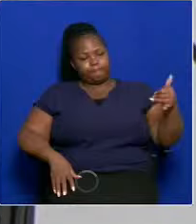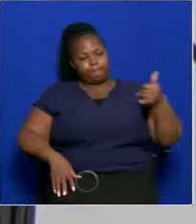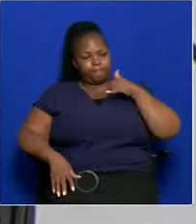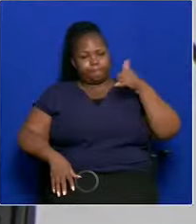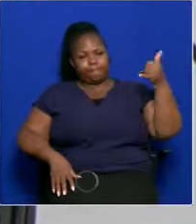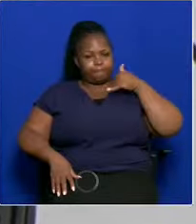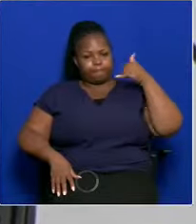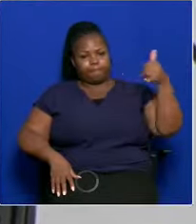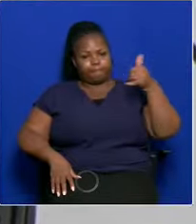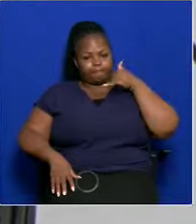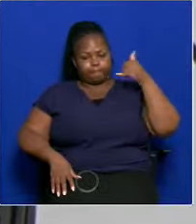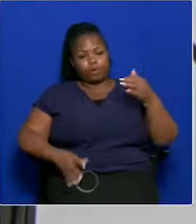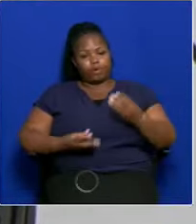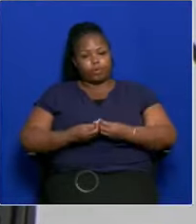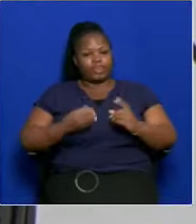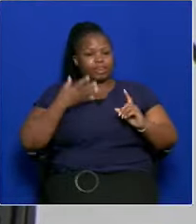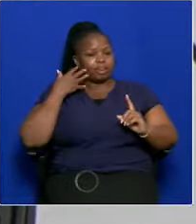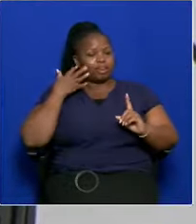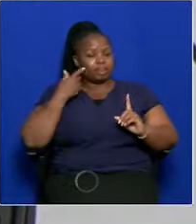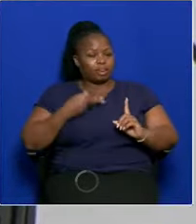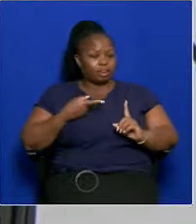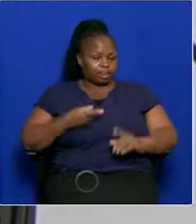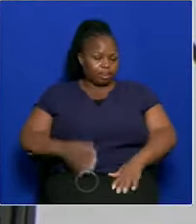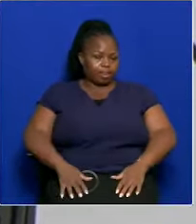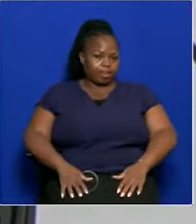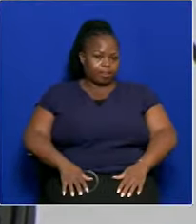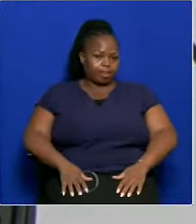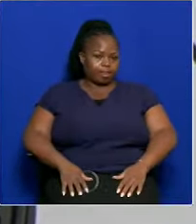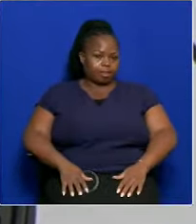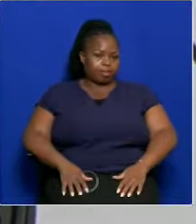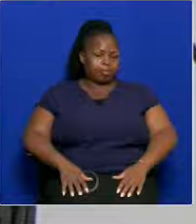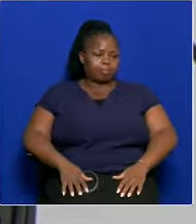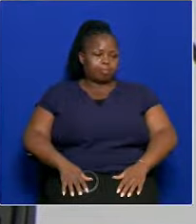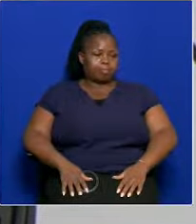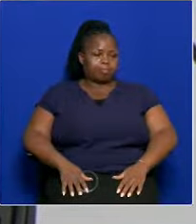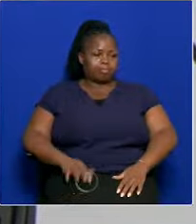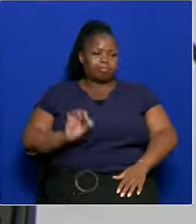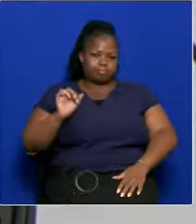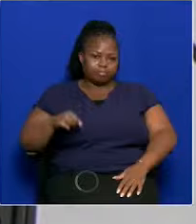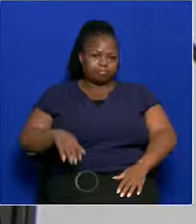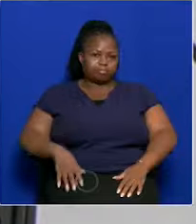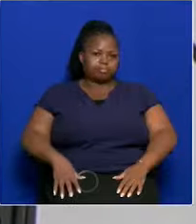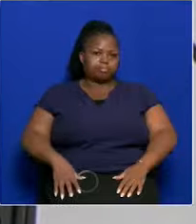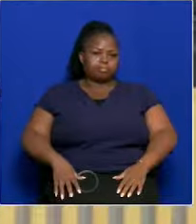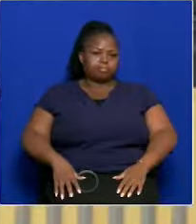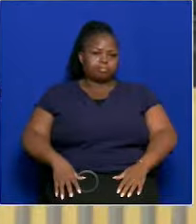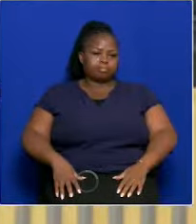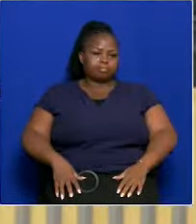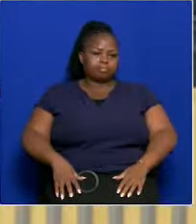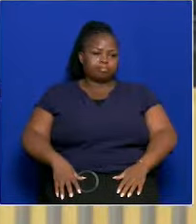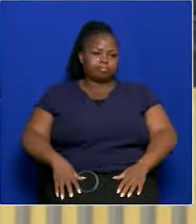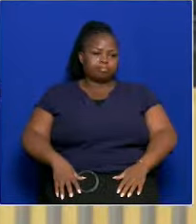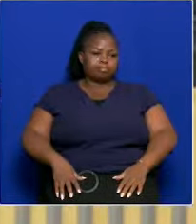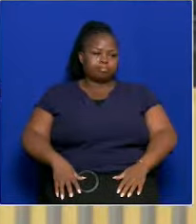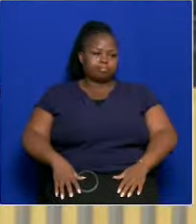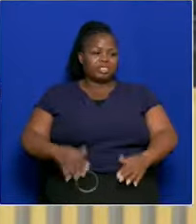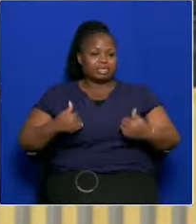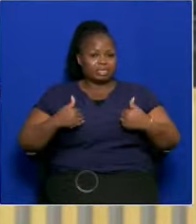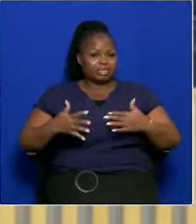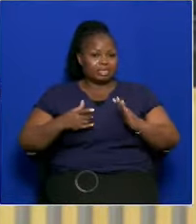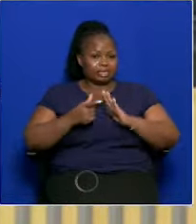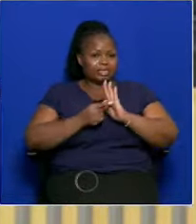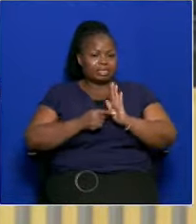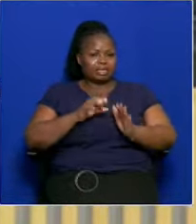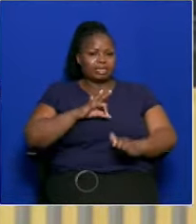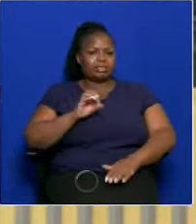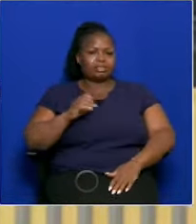Matlala on that phone. Yes. starting from the 30th of December